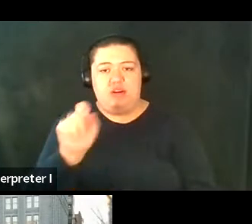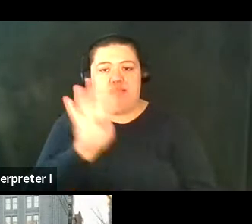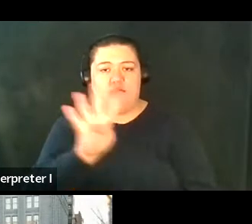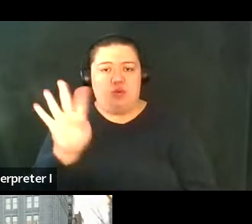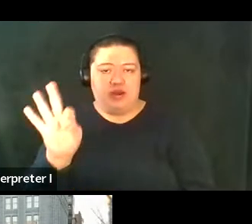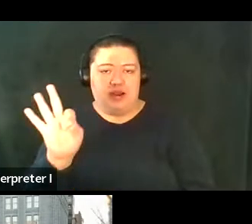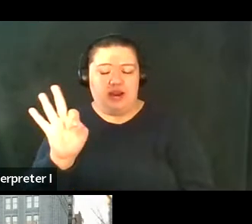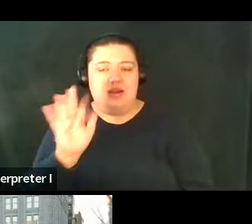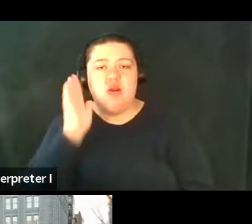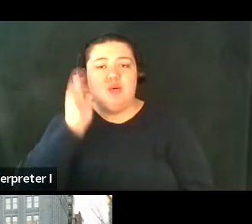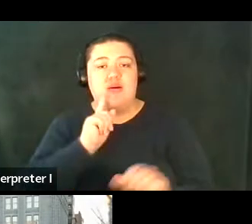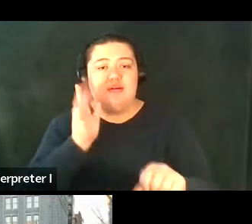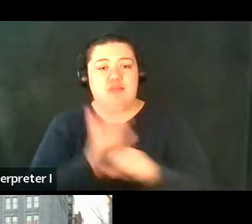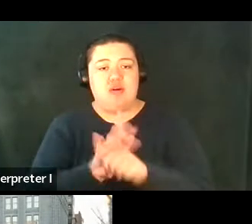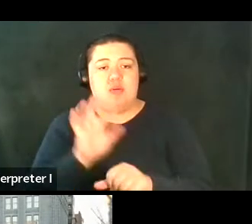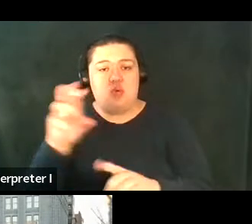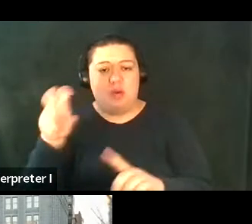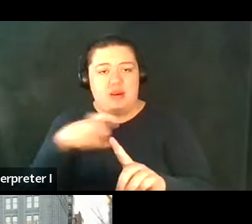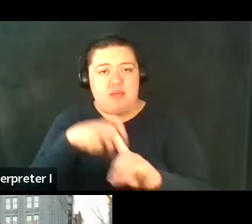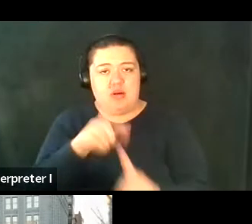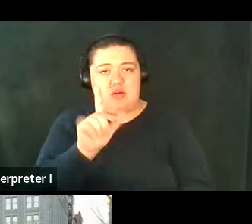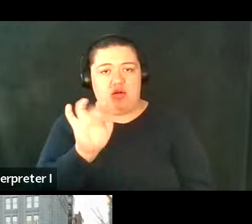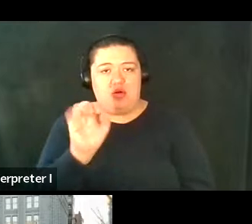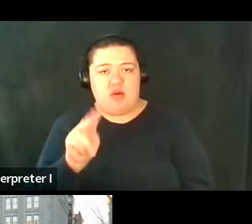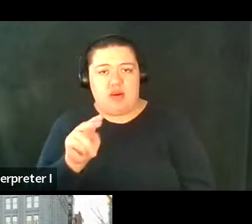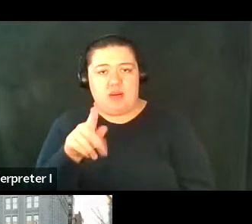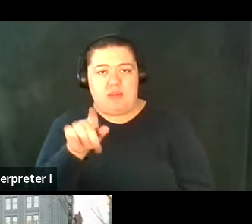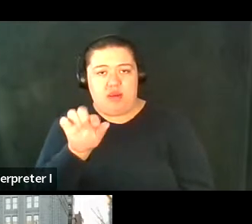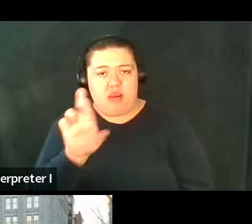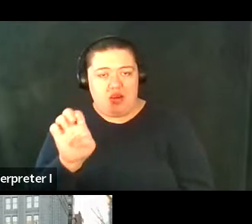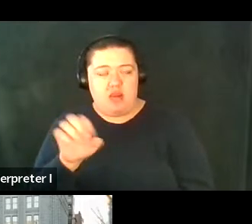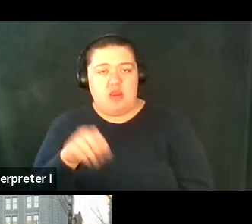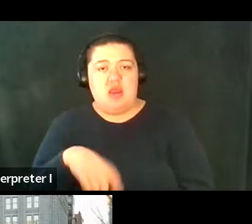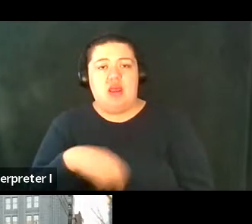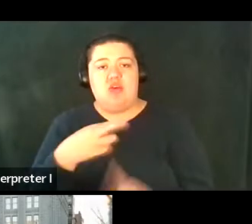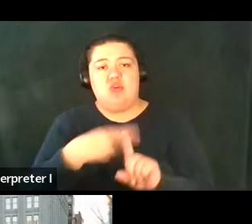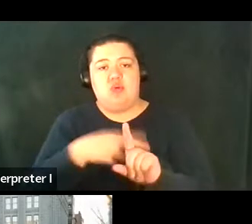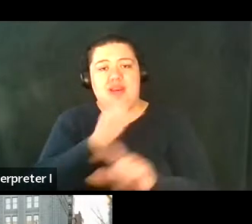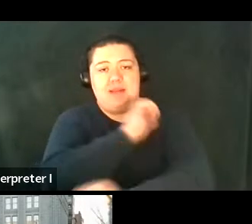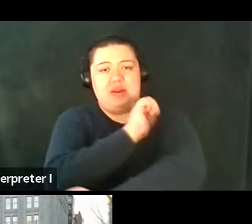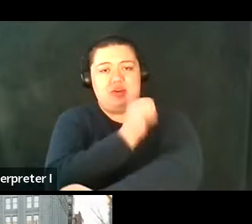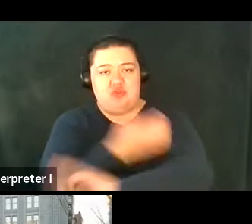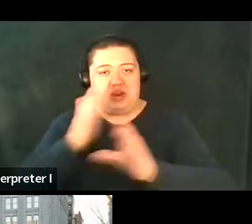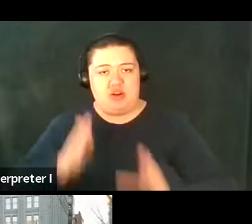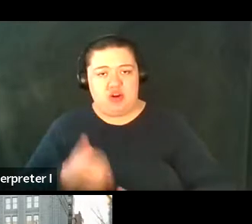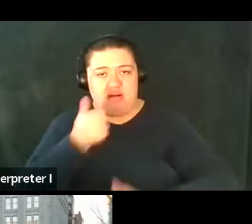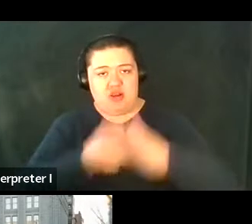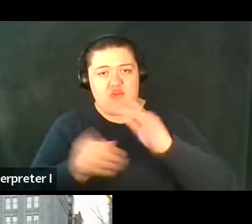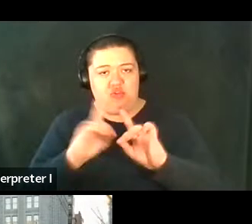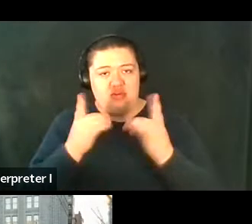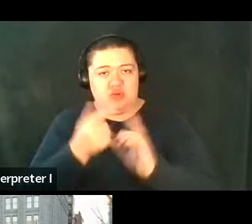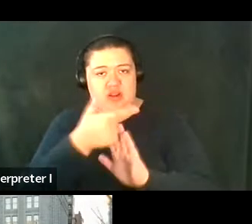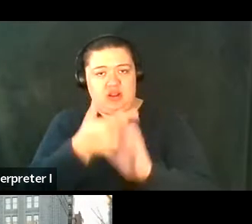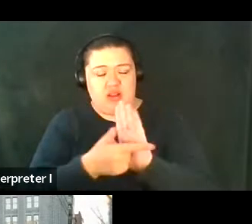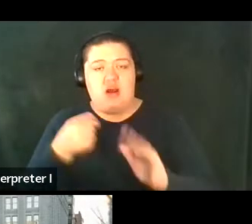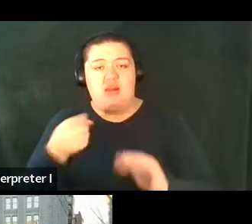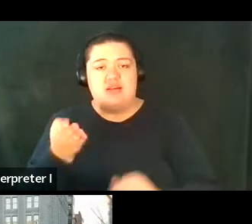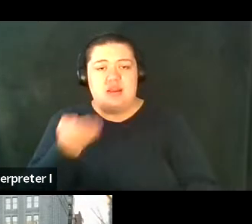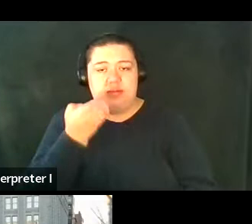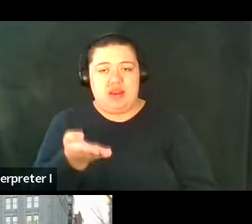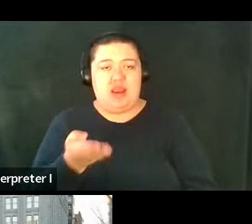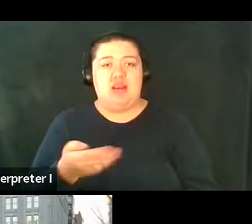25-449 would confirm the reappointment of Lauren Pear as rent administrator. Under district law, this nominating resolution would be